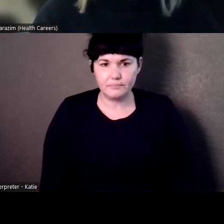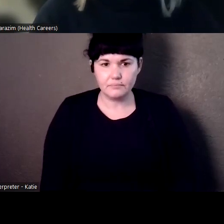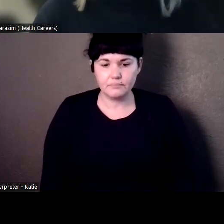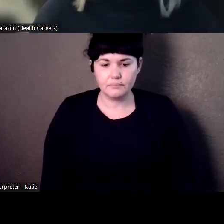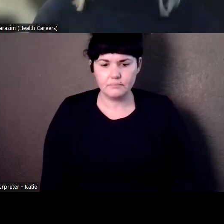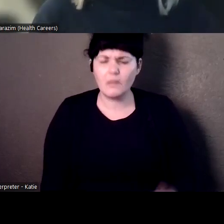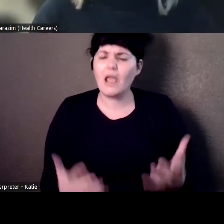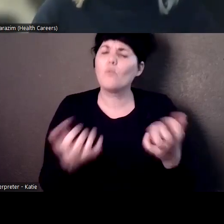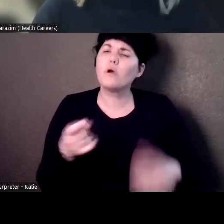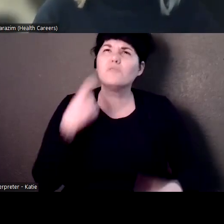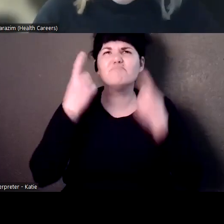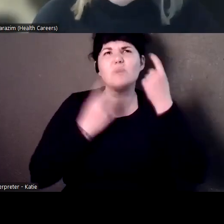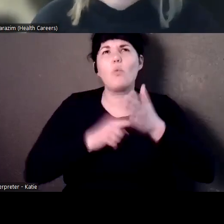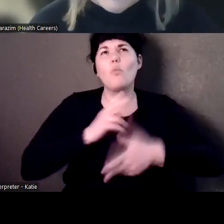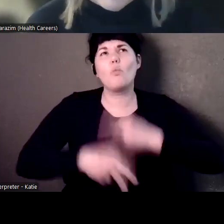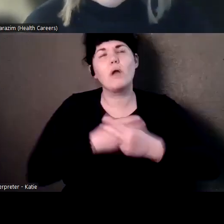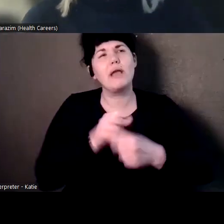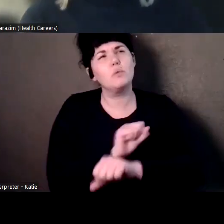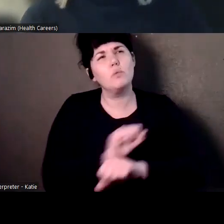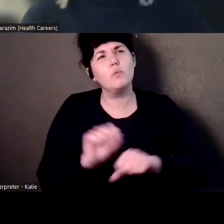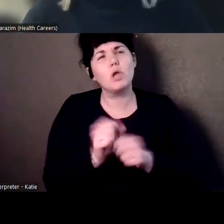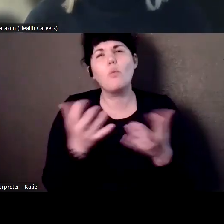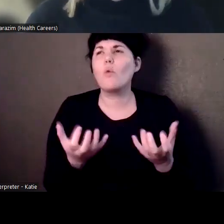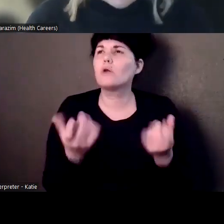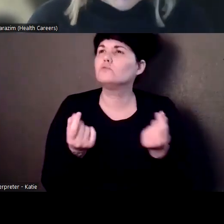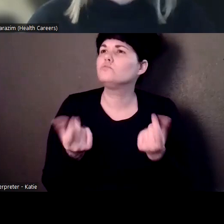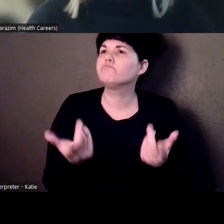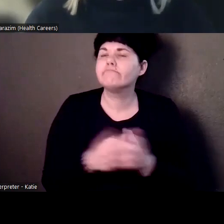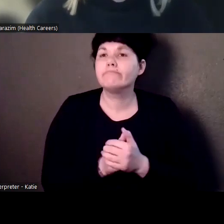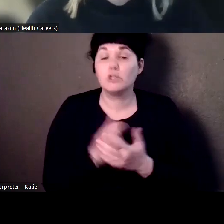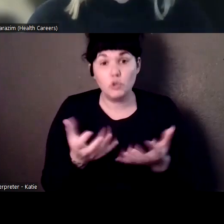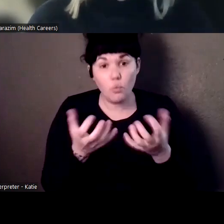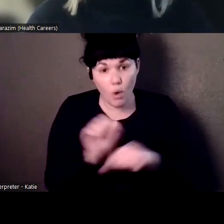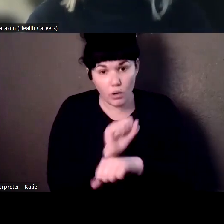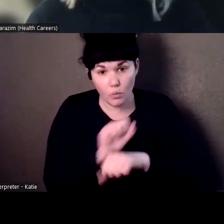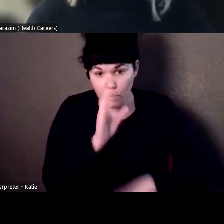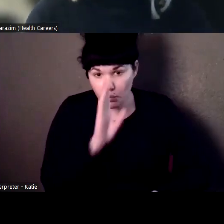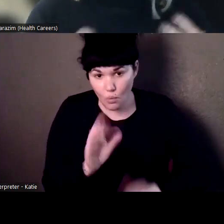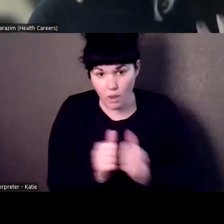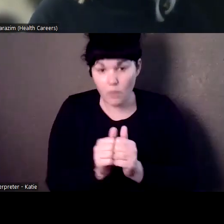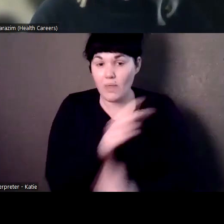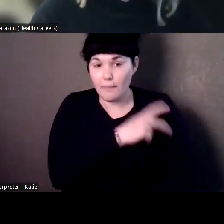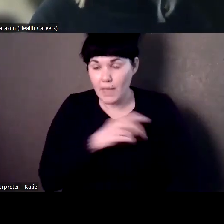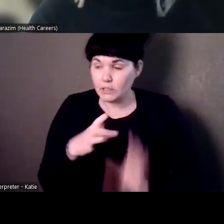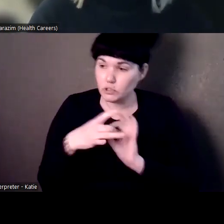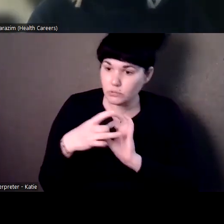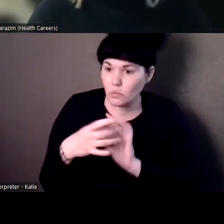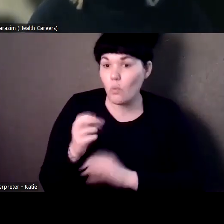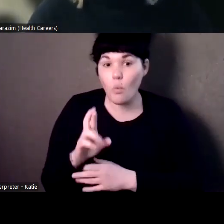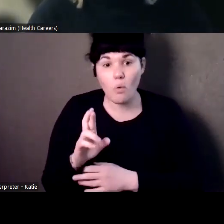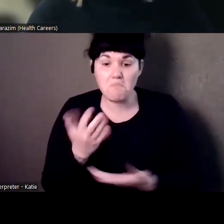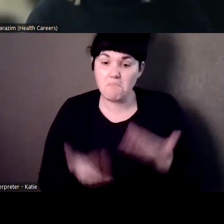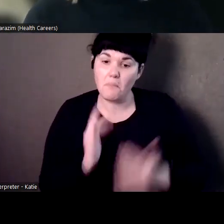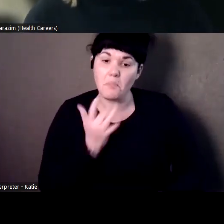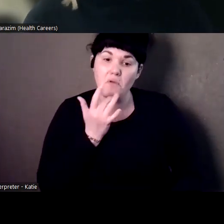do. Do you want to work directly with patients, or would you like to work in healthcare,